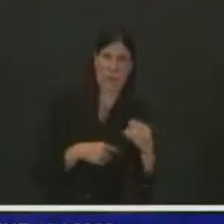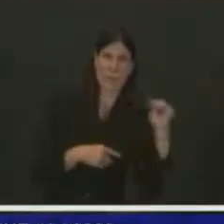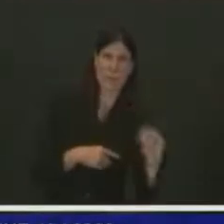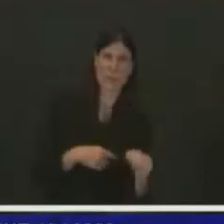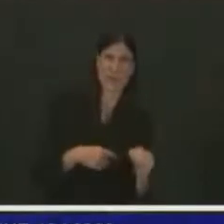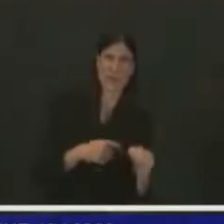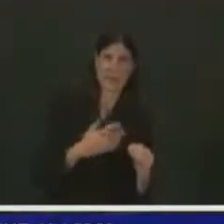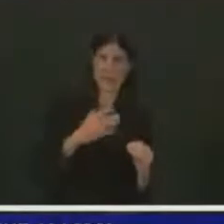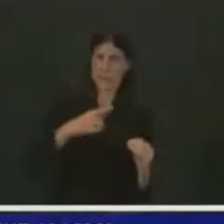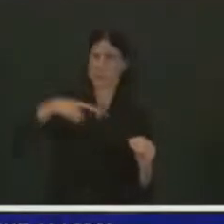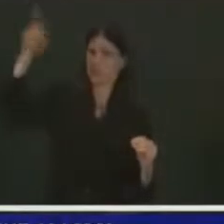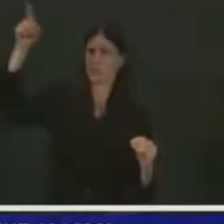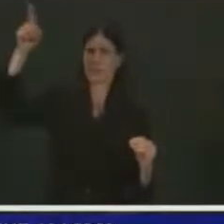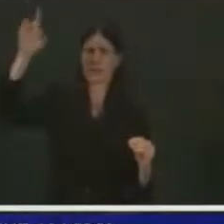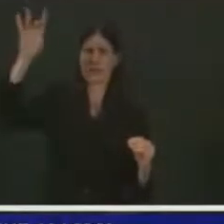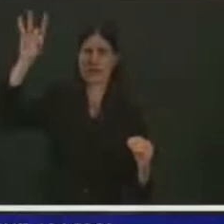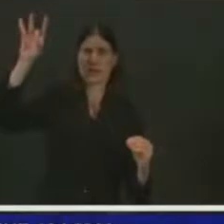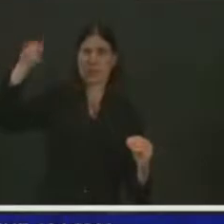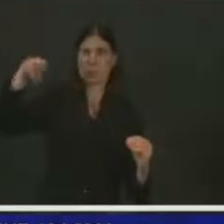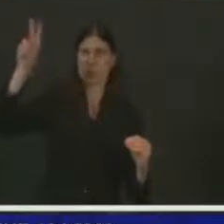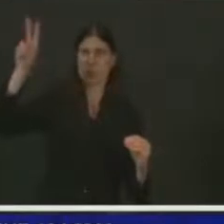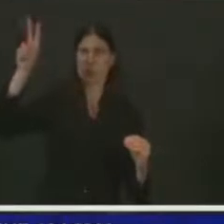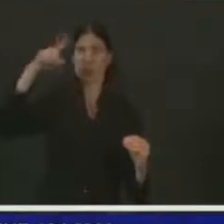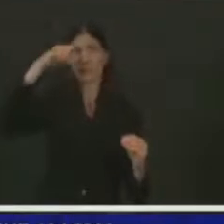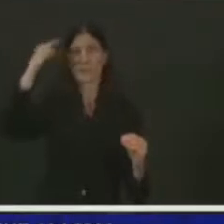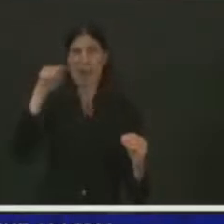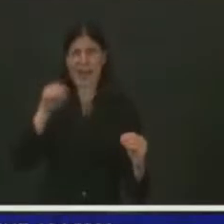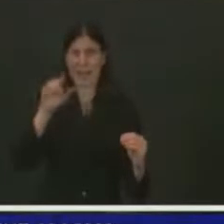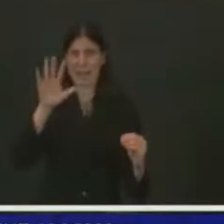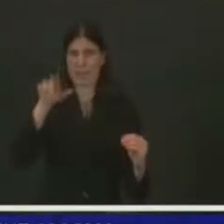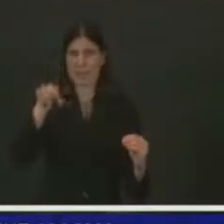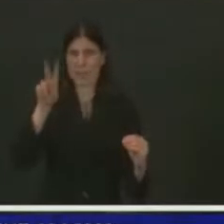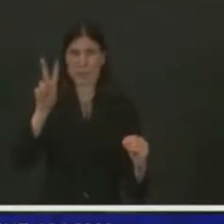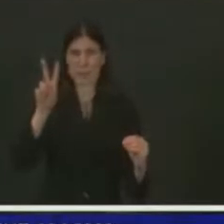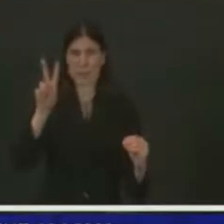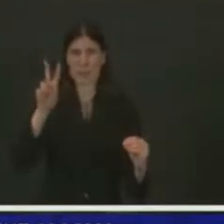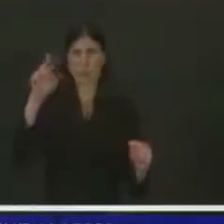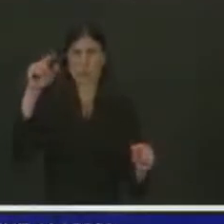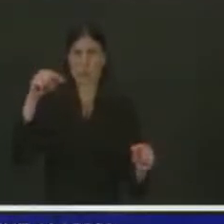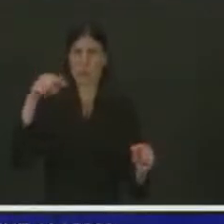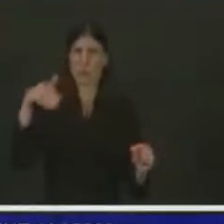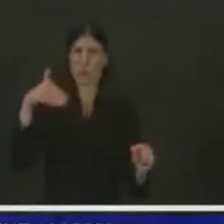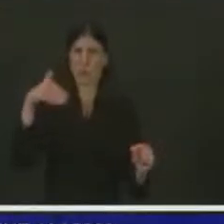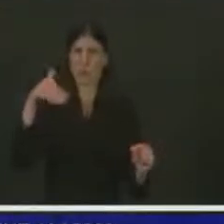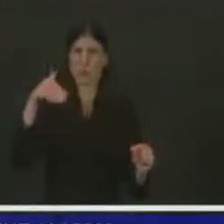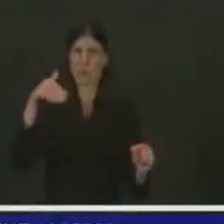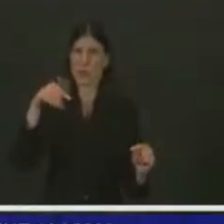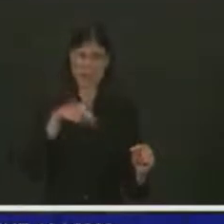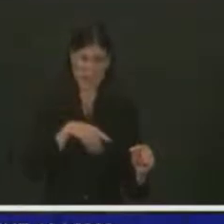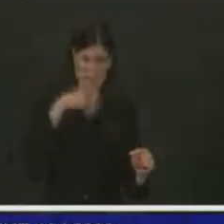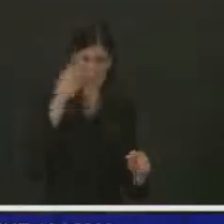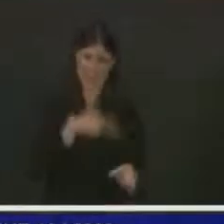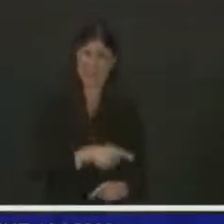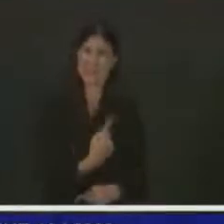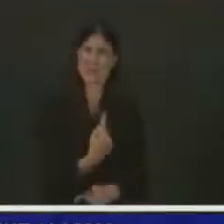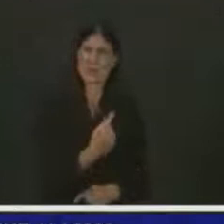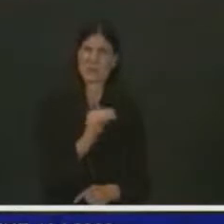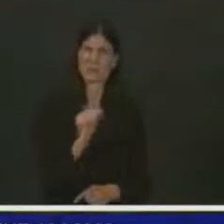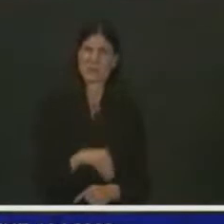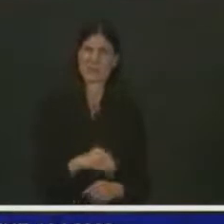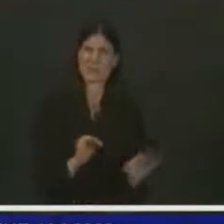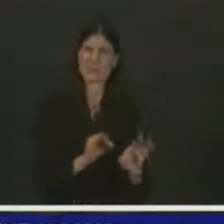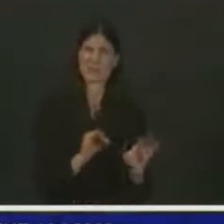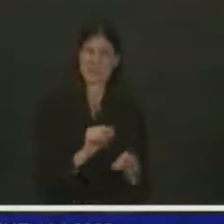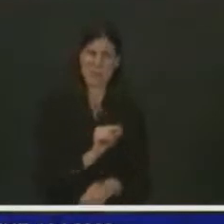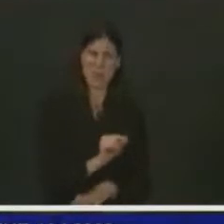The African American population about 2.4 times as likely as the overall population, and yet the white population